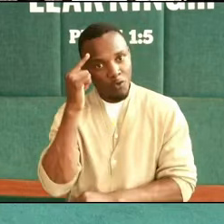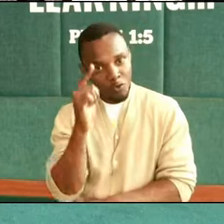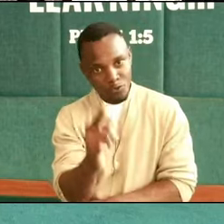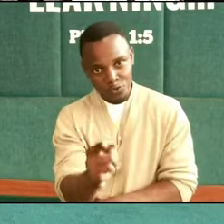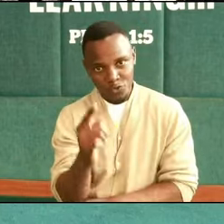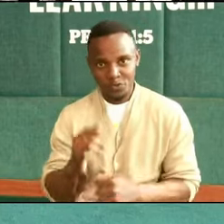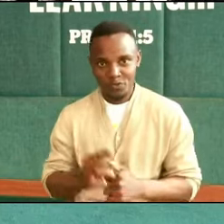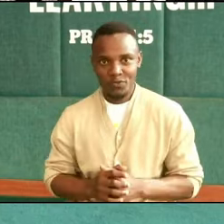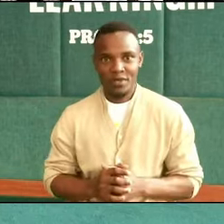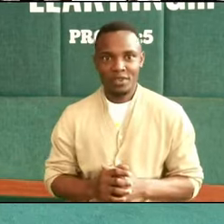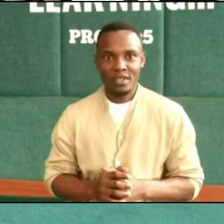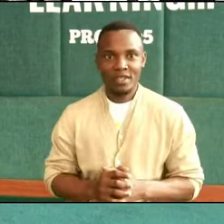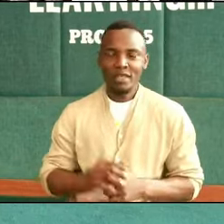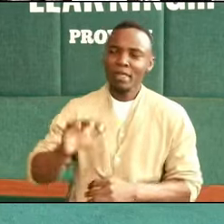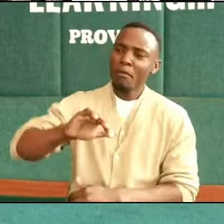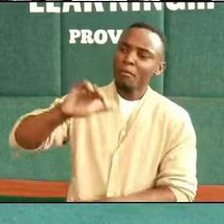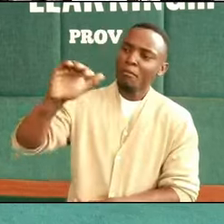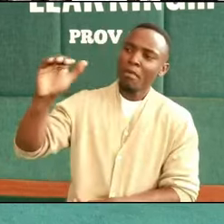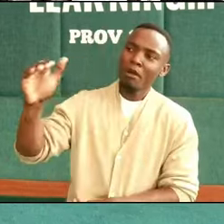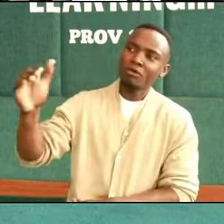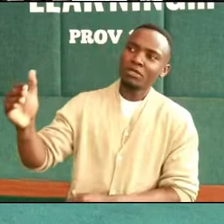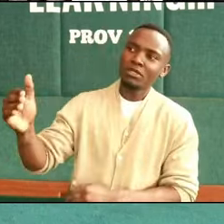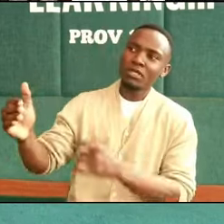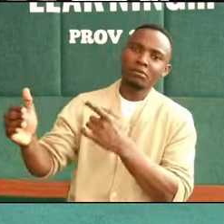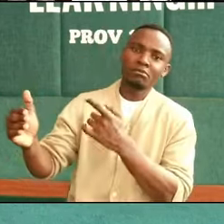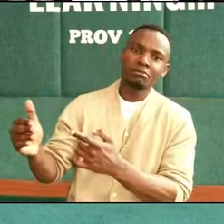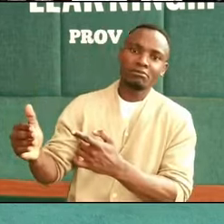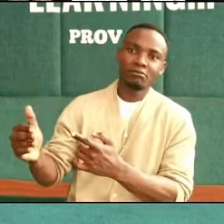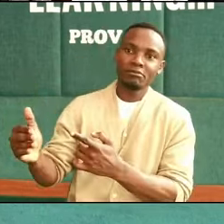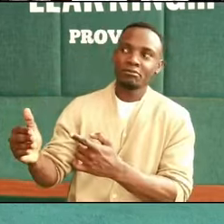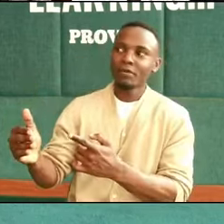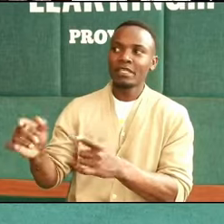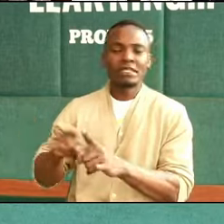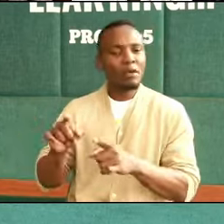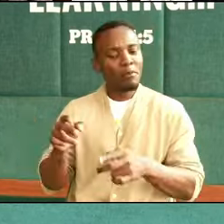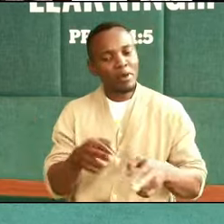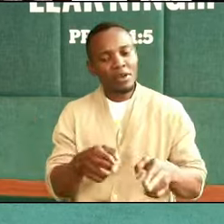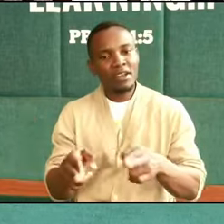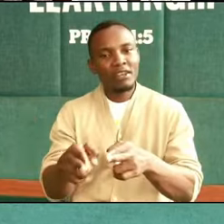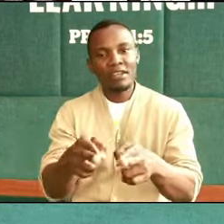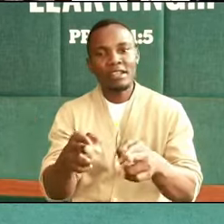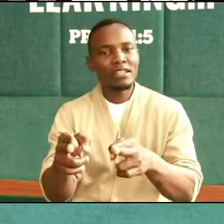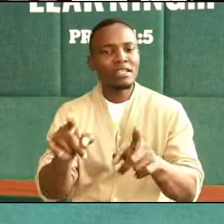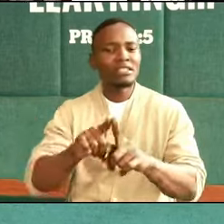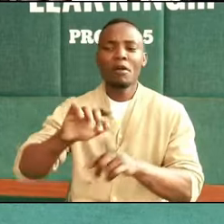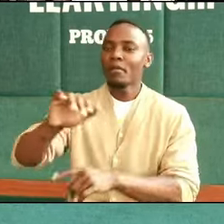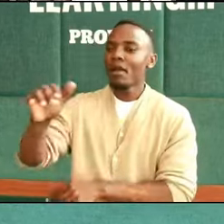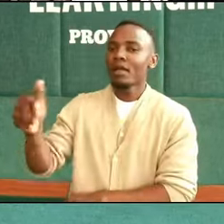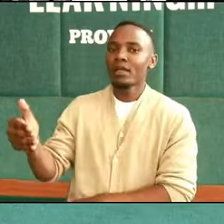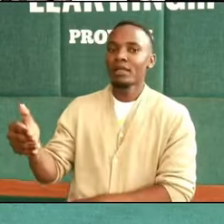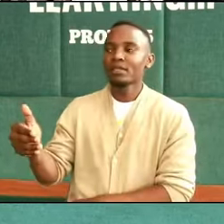you. The mountains are his, the rivers are his,